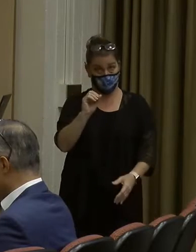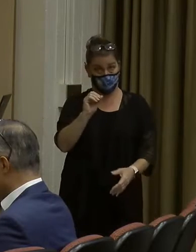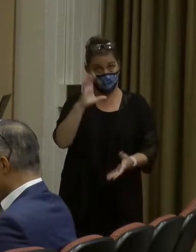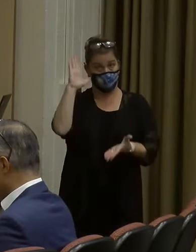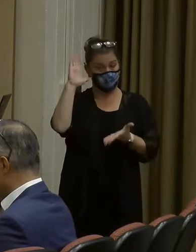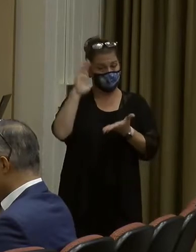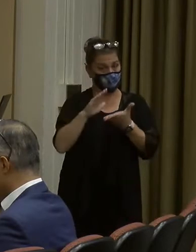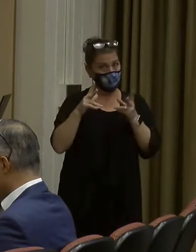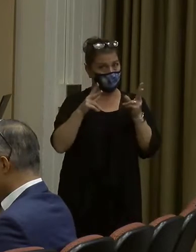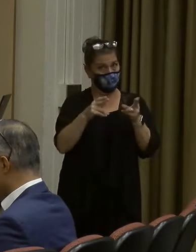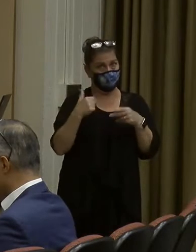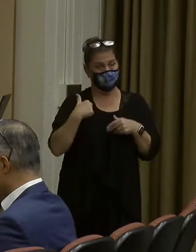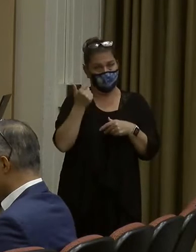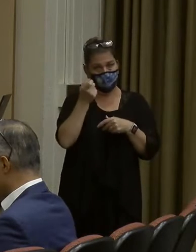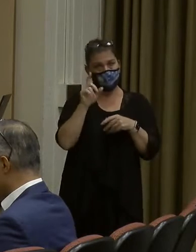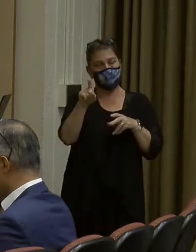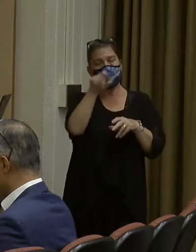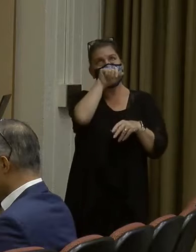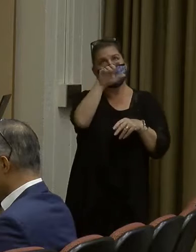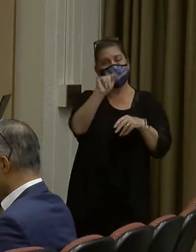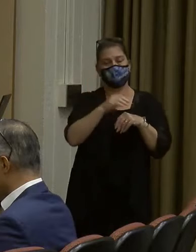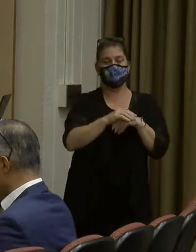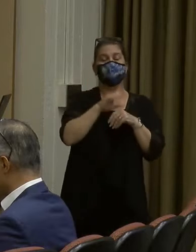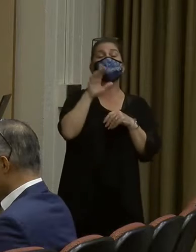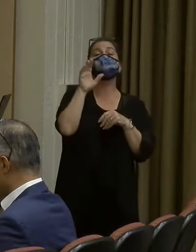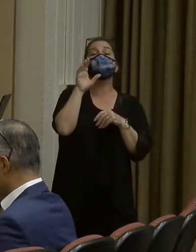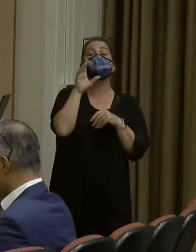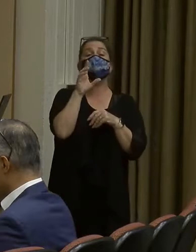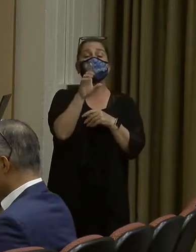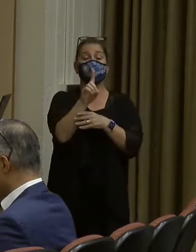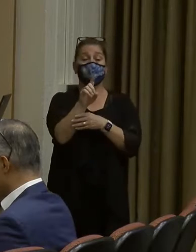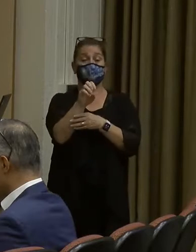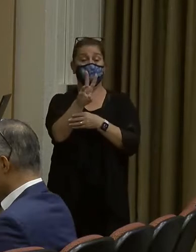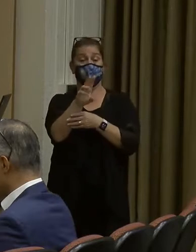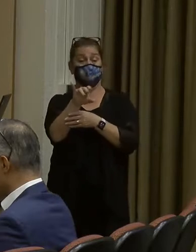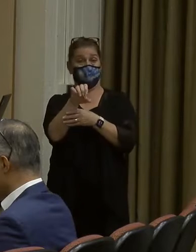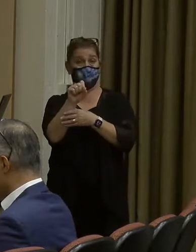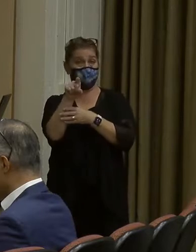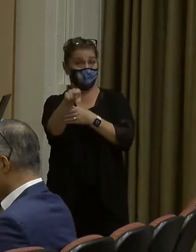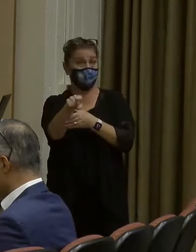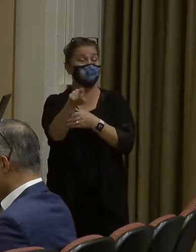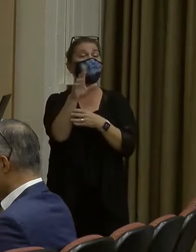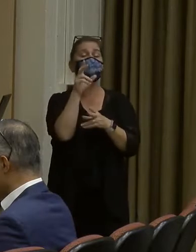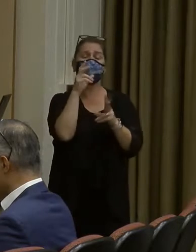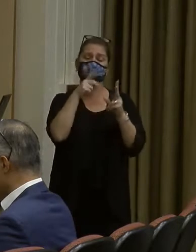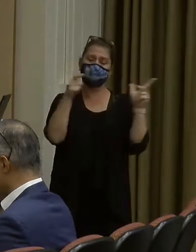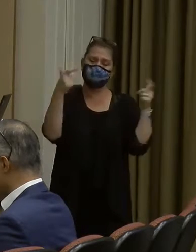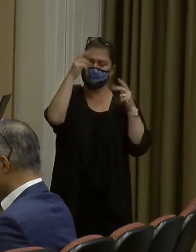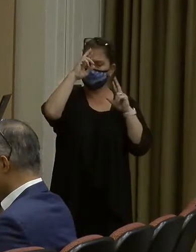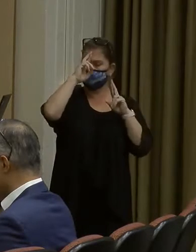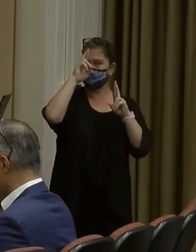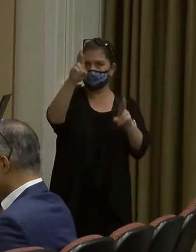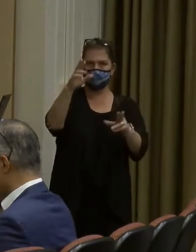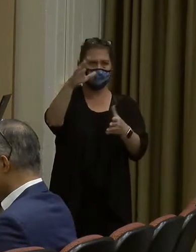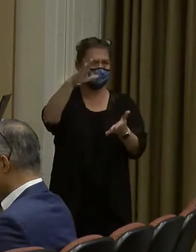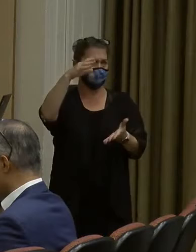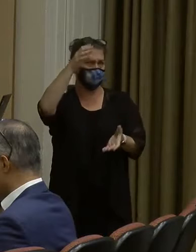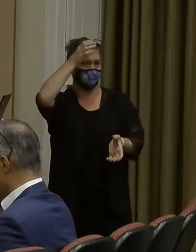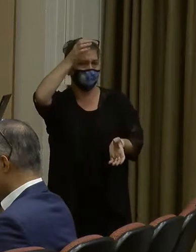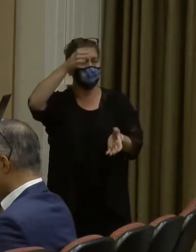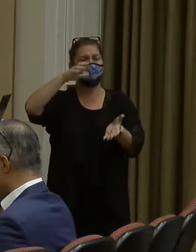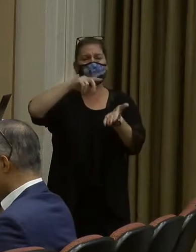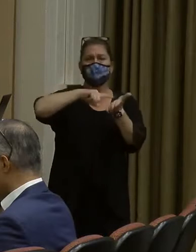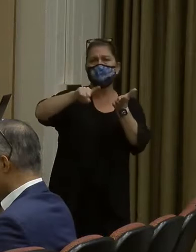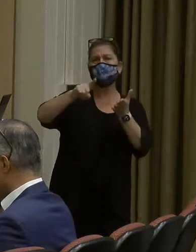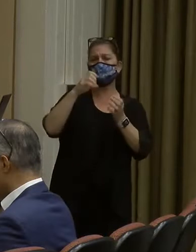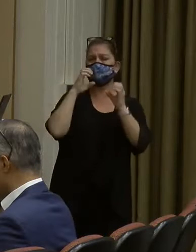modify it just a little bit, but you're going to love it. Mr. Daniel Dawes is a widely respected scholar, researcher,